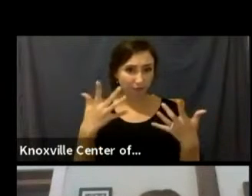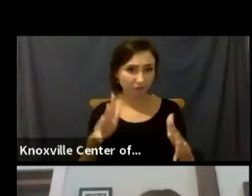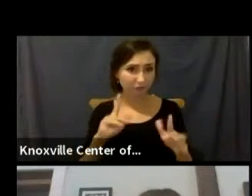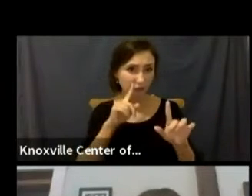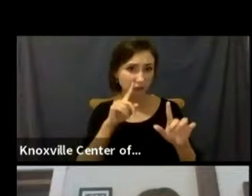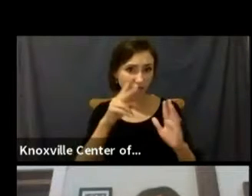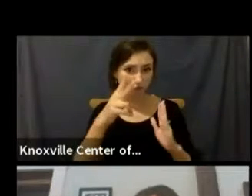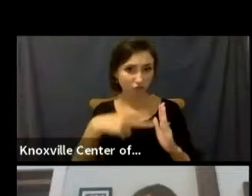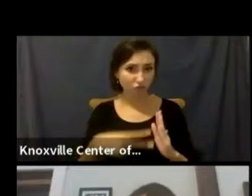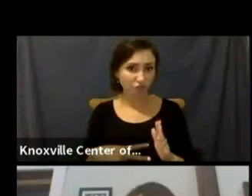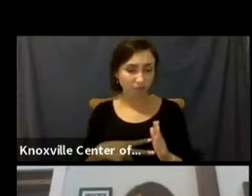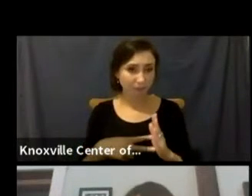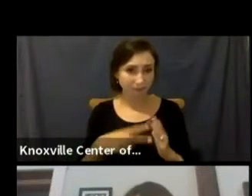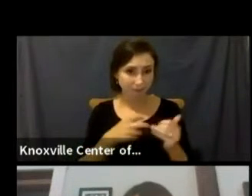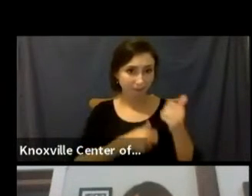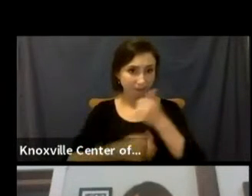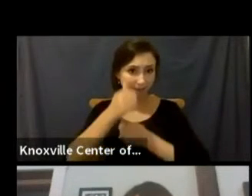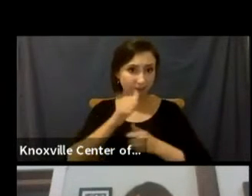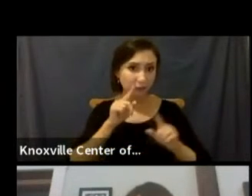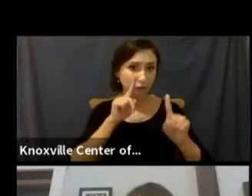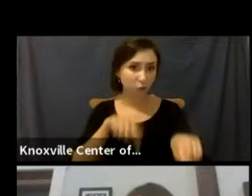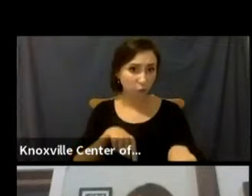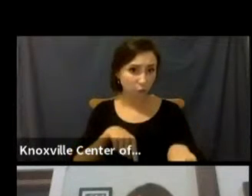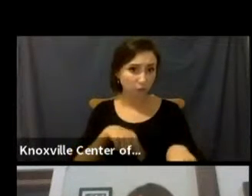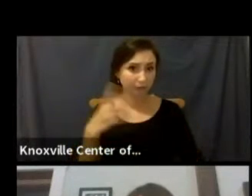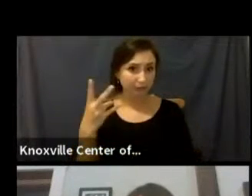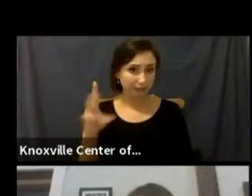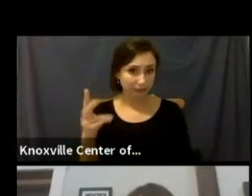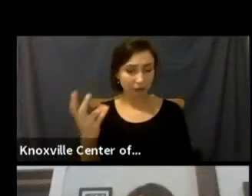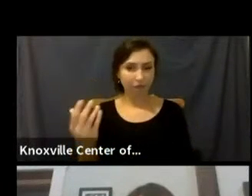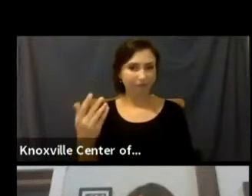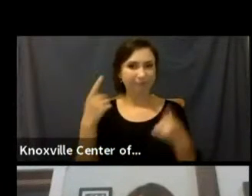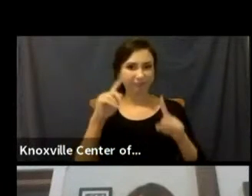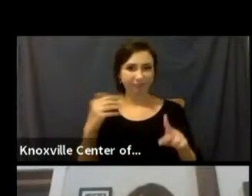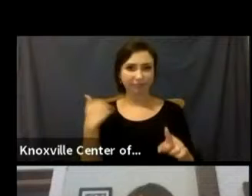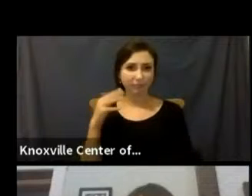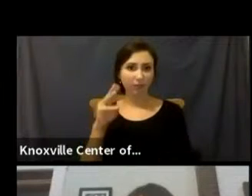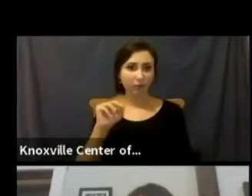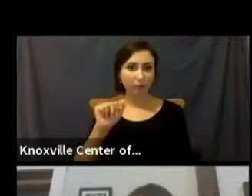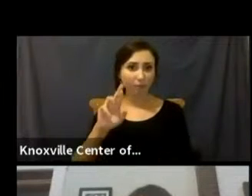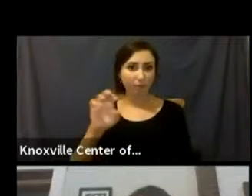was, about mid-March, I think, where basically